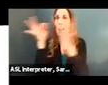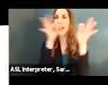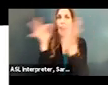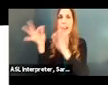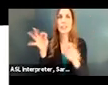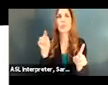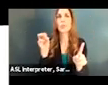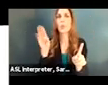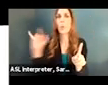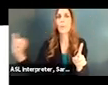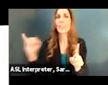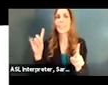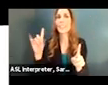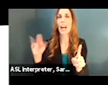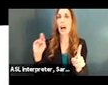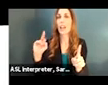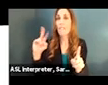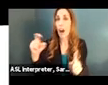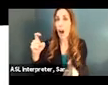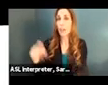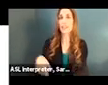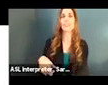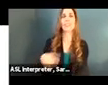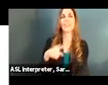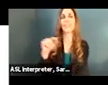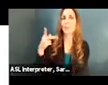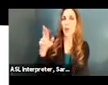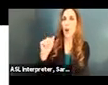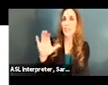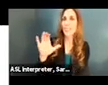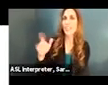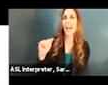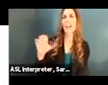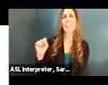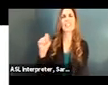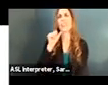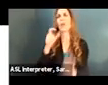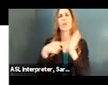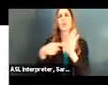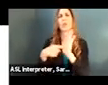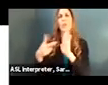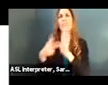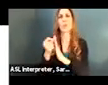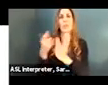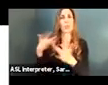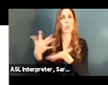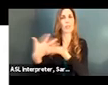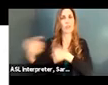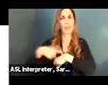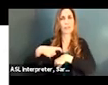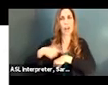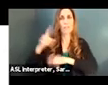Dynavox and PRC Accents. And these are a little more complicated. I'm not going to show the video now because I don't want us to run out of time for questions, but